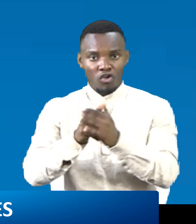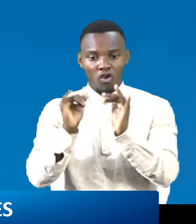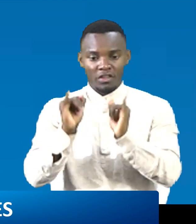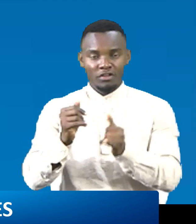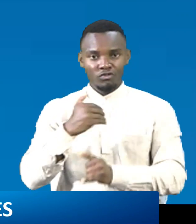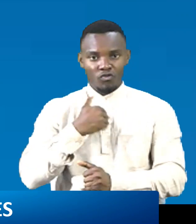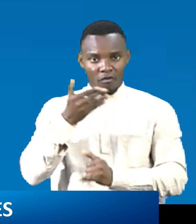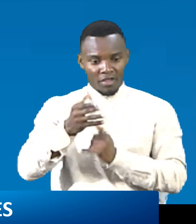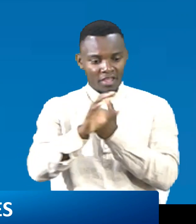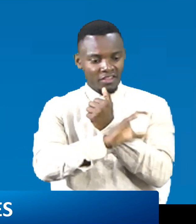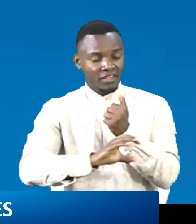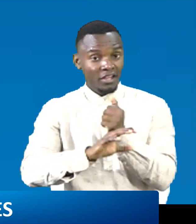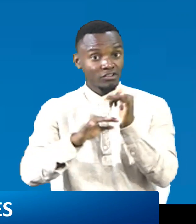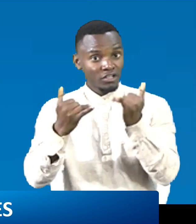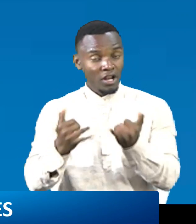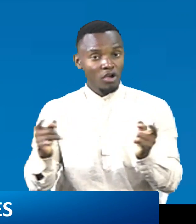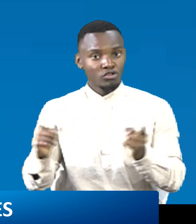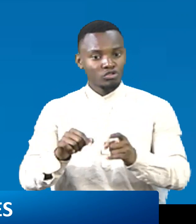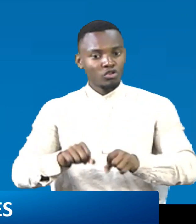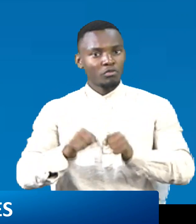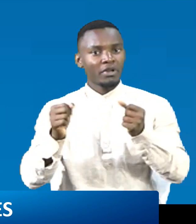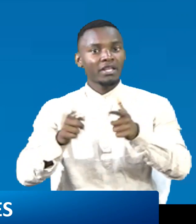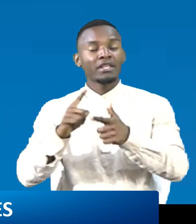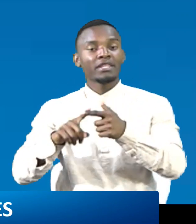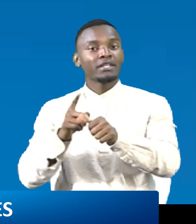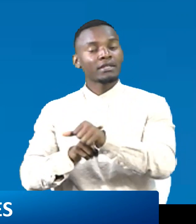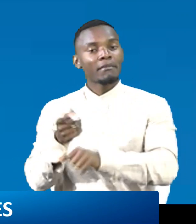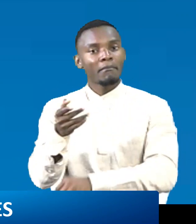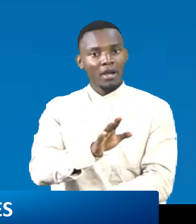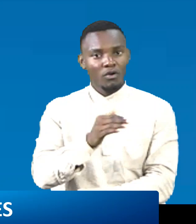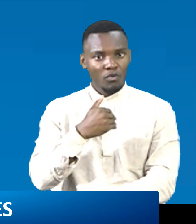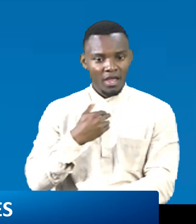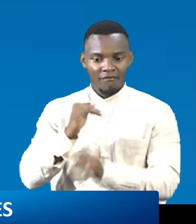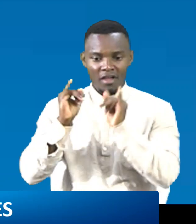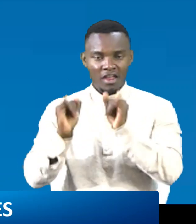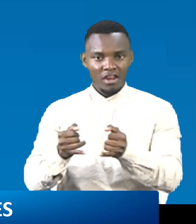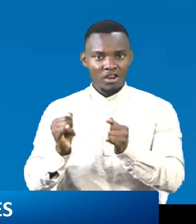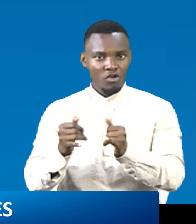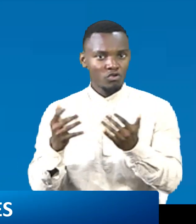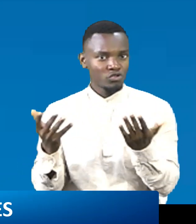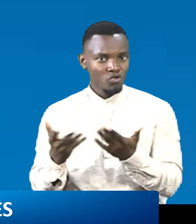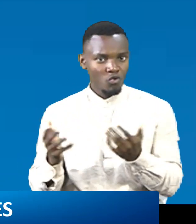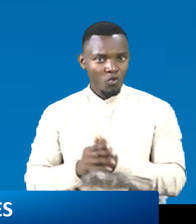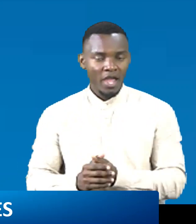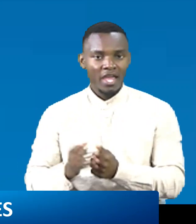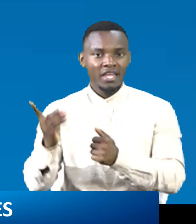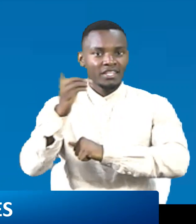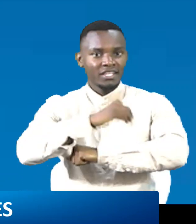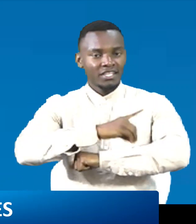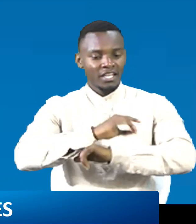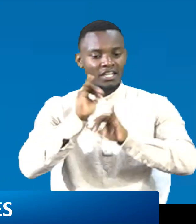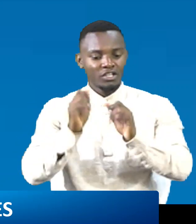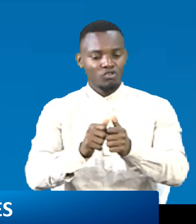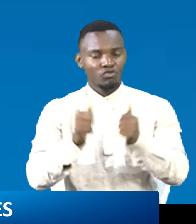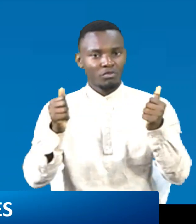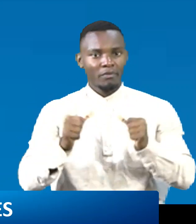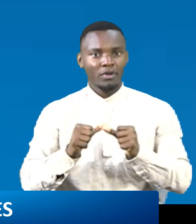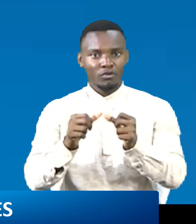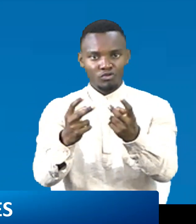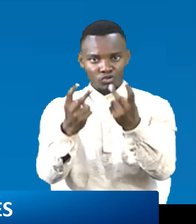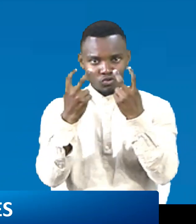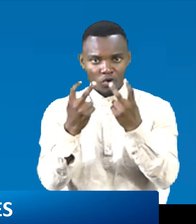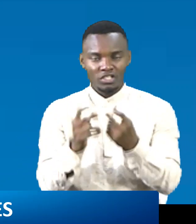headlines in the country. We're going to take a break. When we come back, we're coming back with stories that are making headlines in the dailies. Keep it signed.